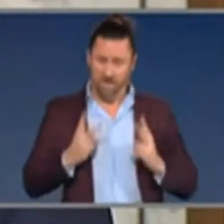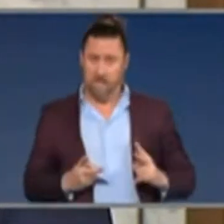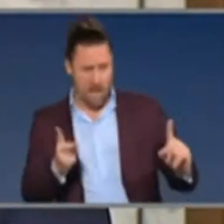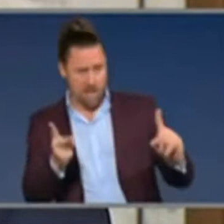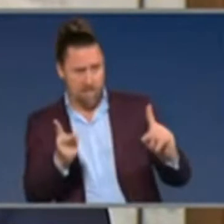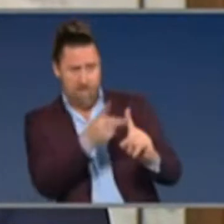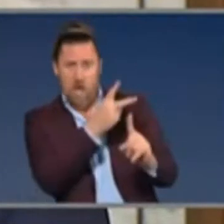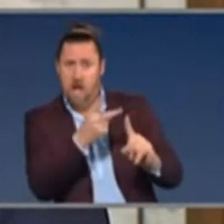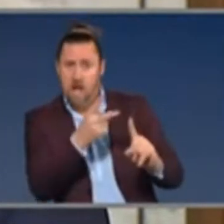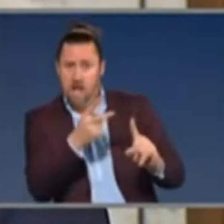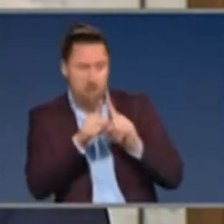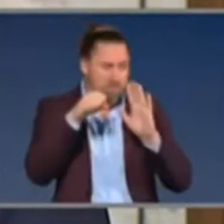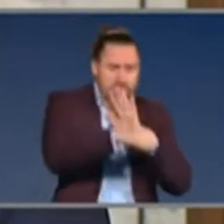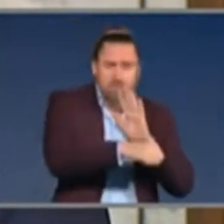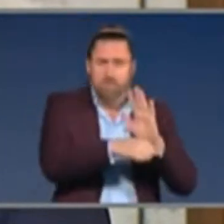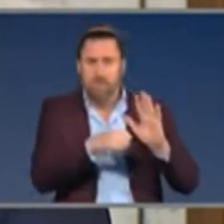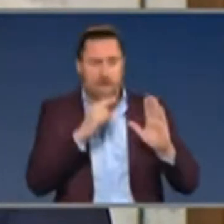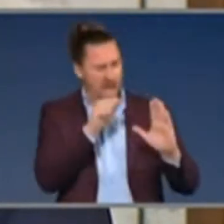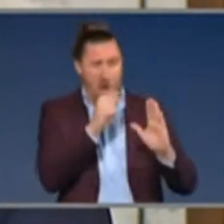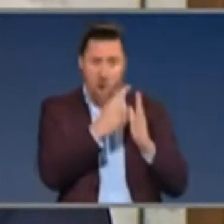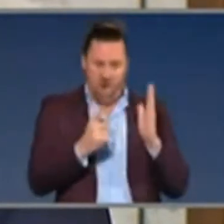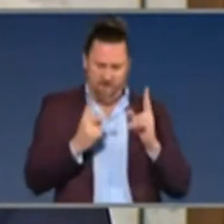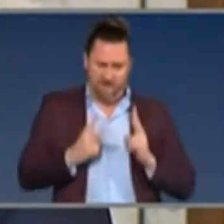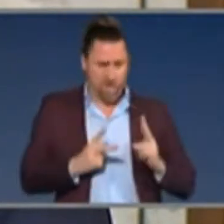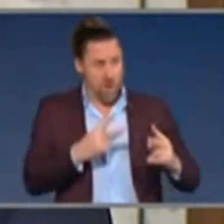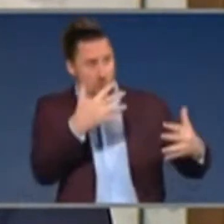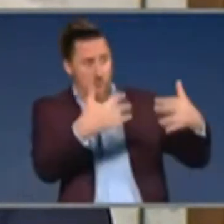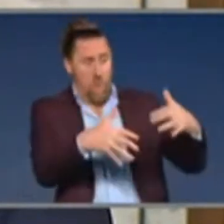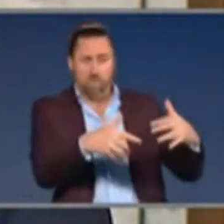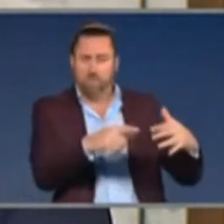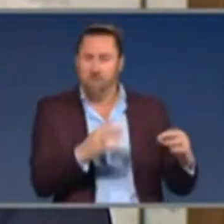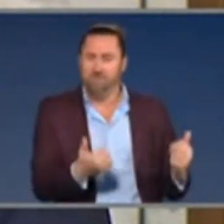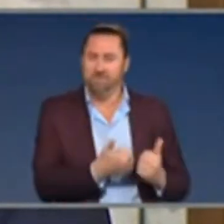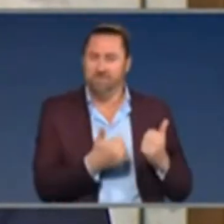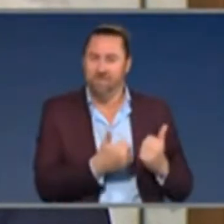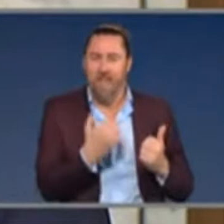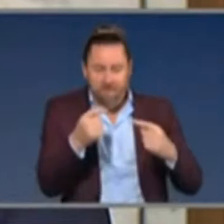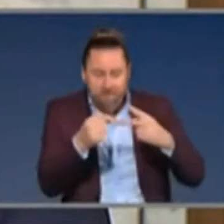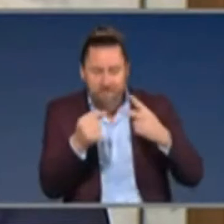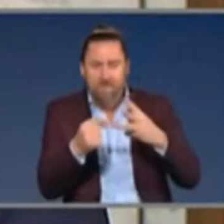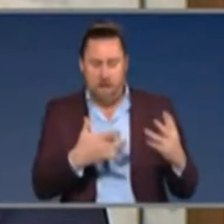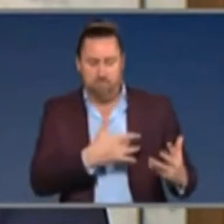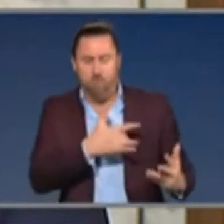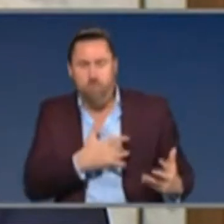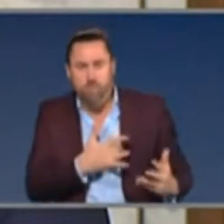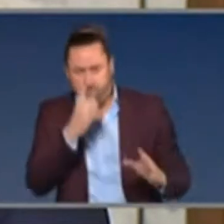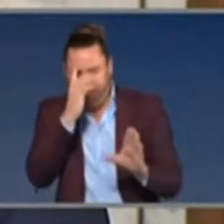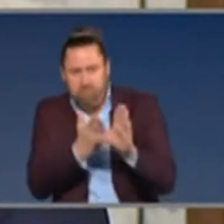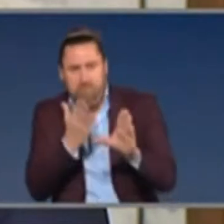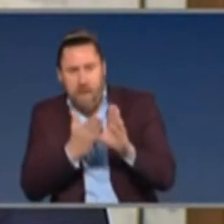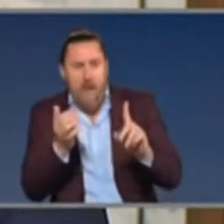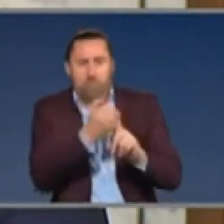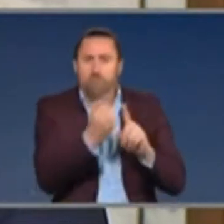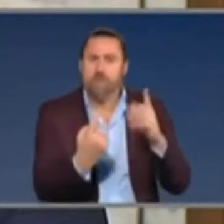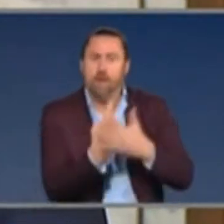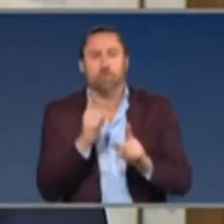women was seen as not sufficient. That hasn't lowered our bar for absolute extinction